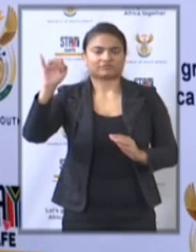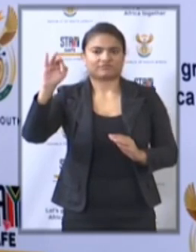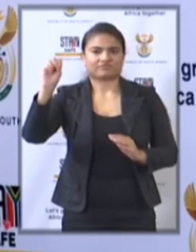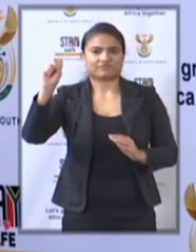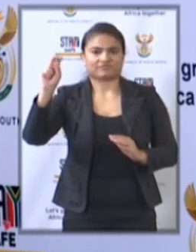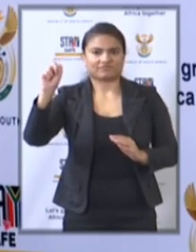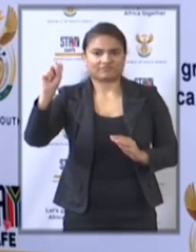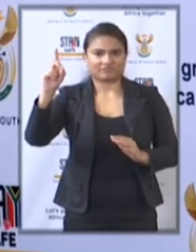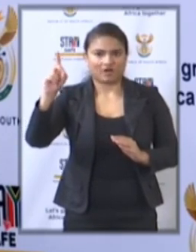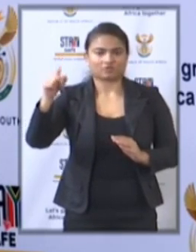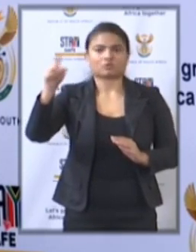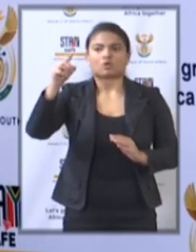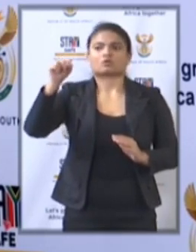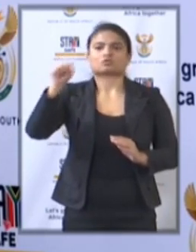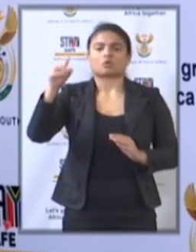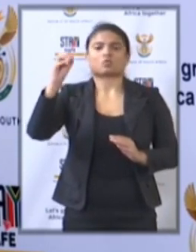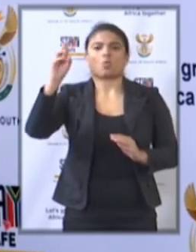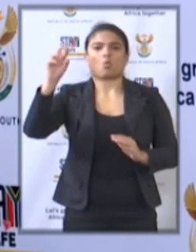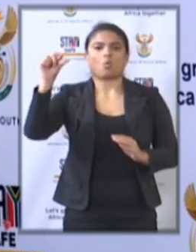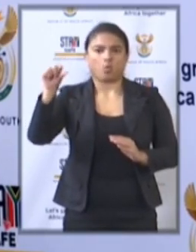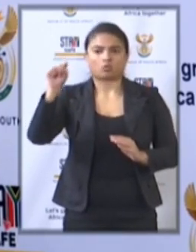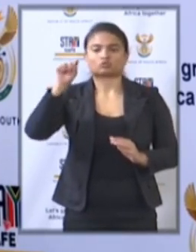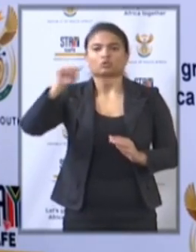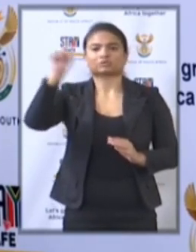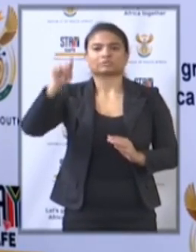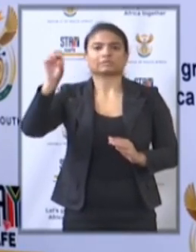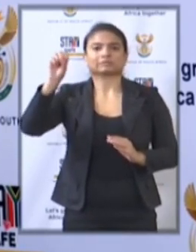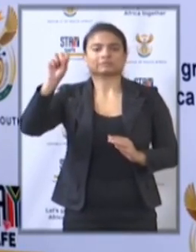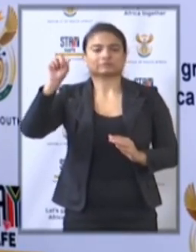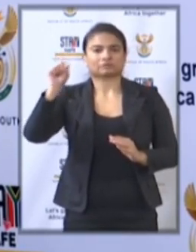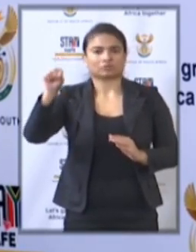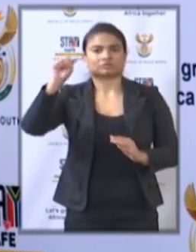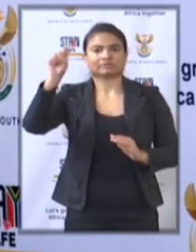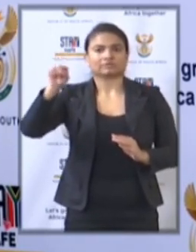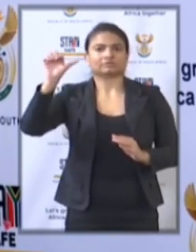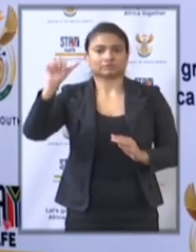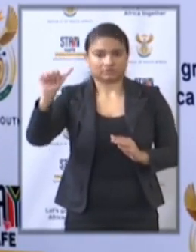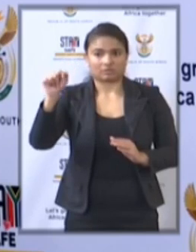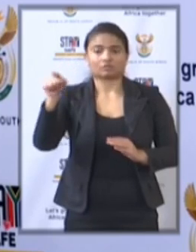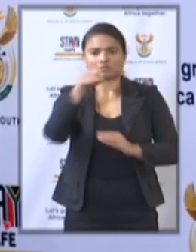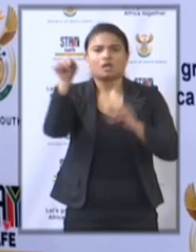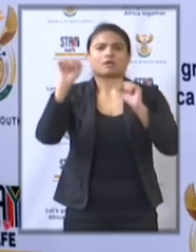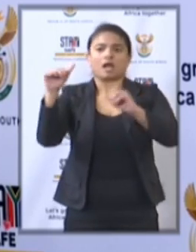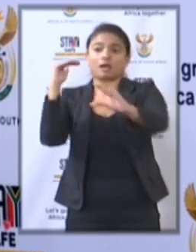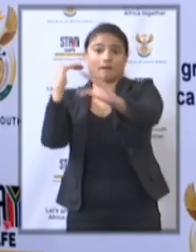to enquiries@nsfas.org.za.